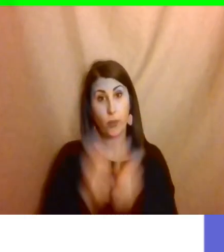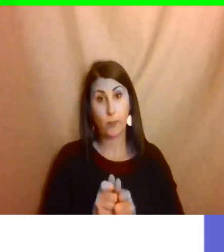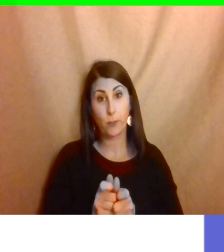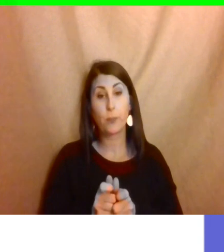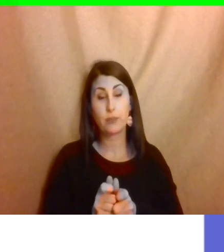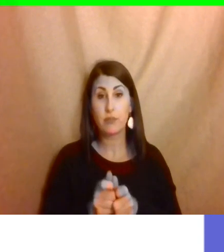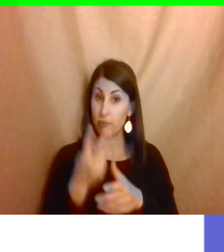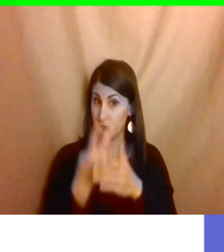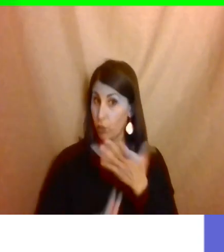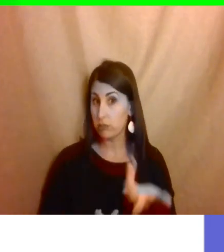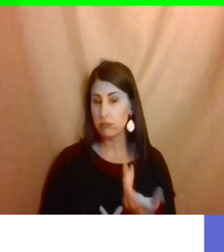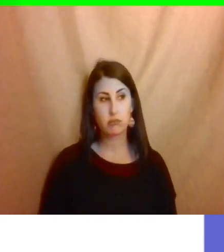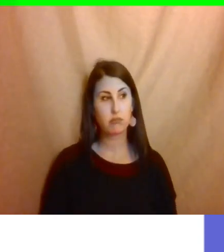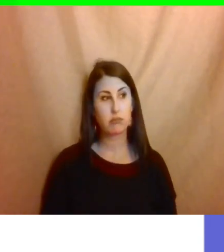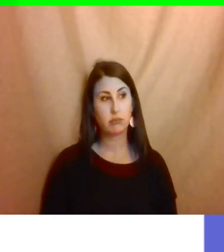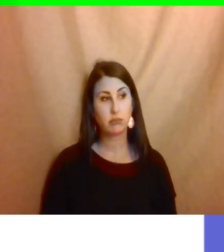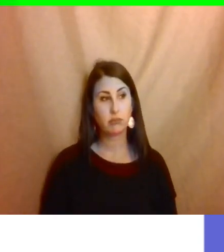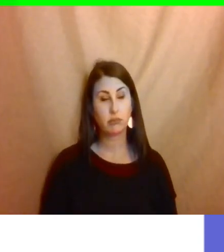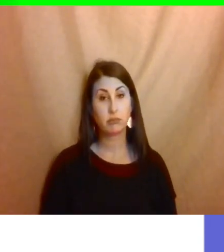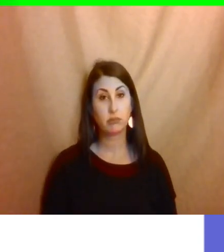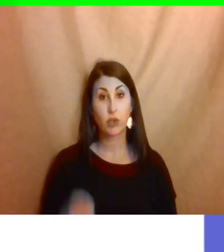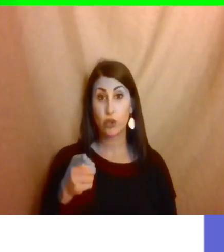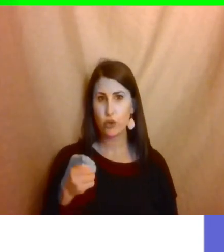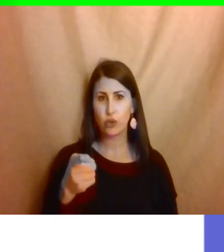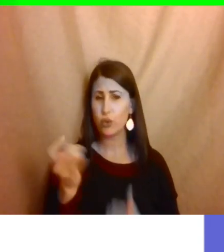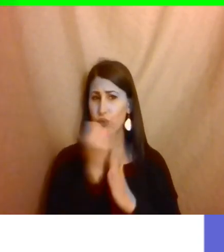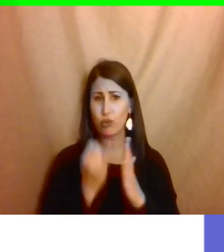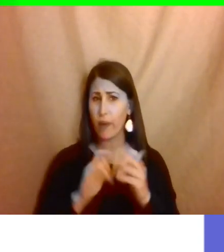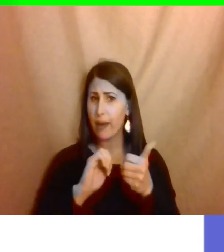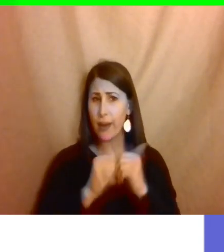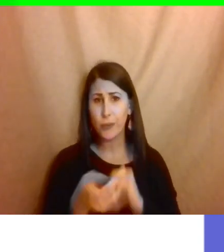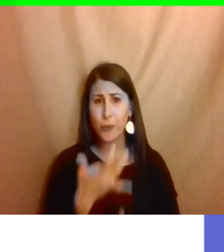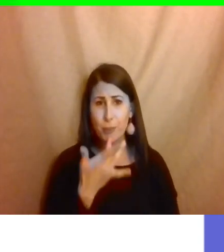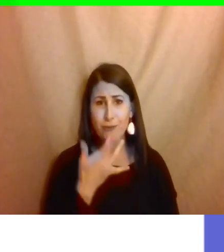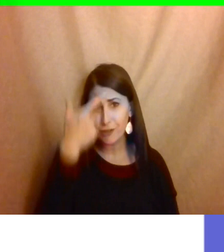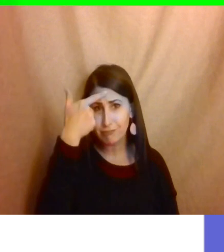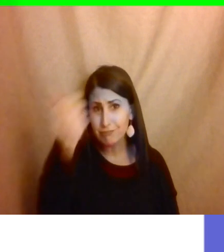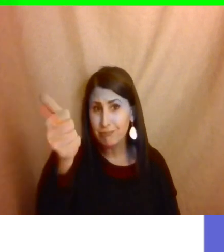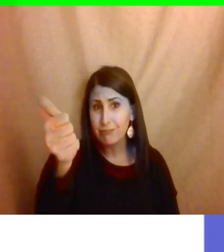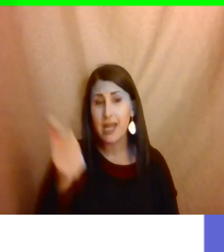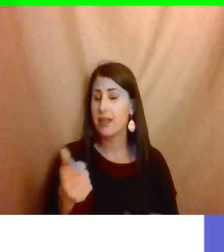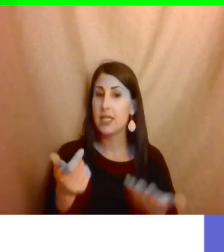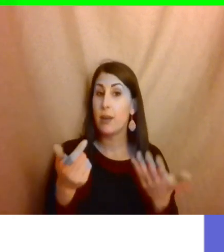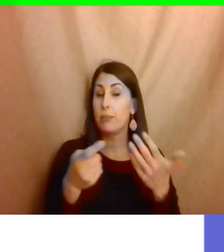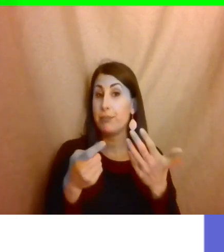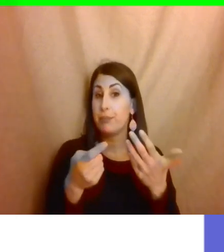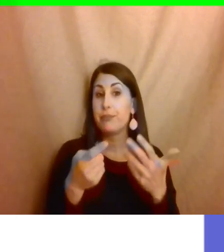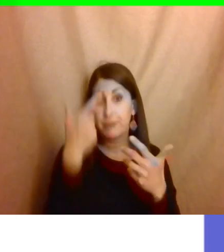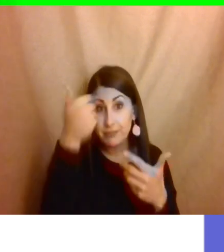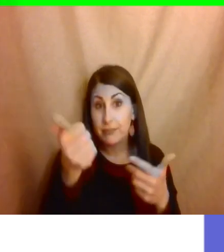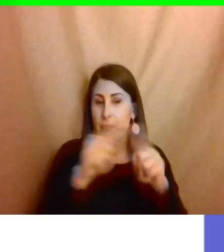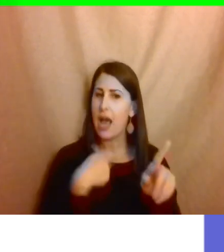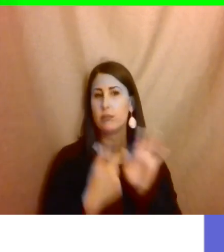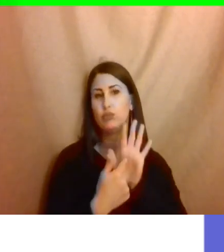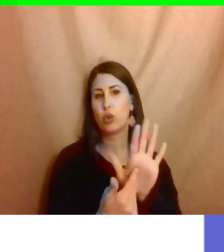Again, you can draw these however you want. All right, however you want. I'm just showing you how I draw them so that you